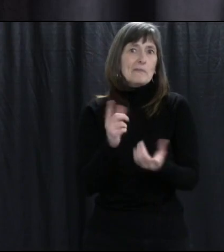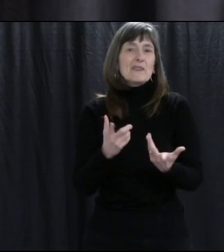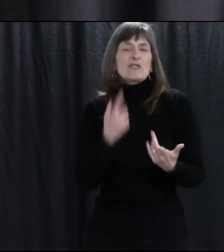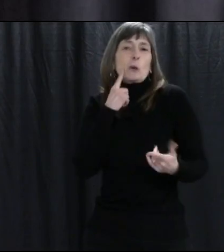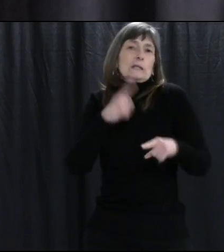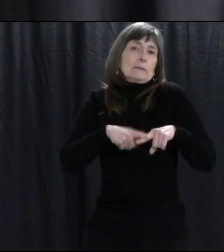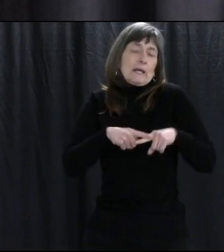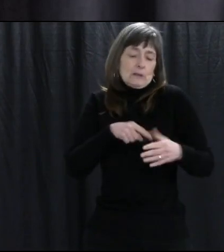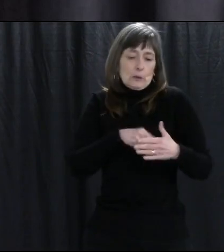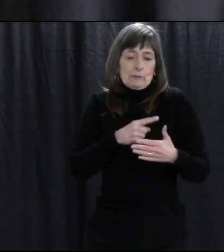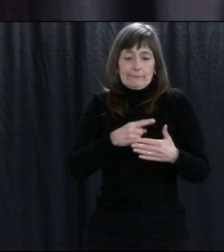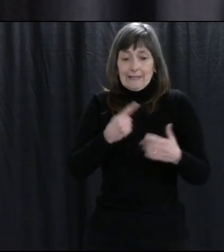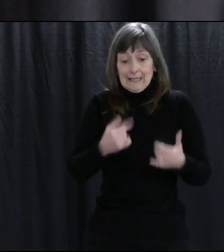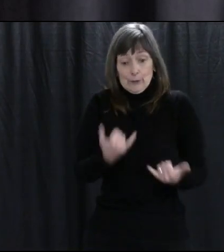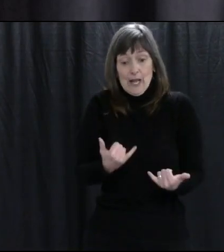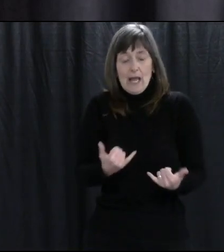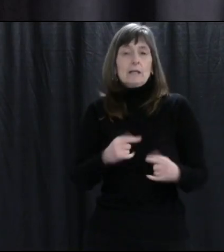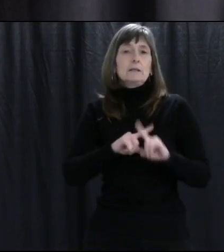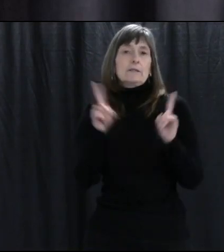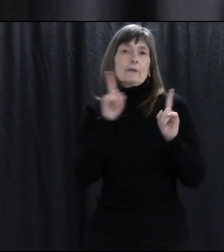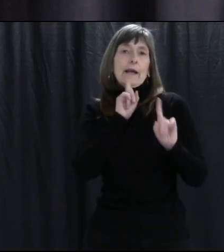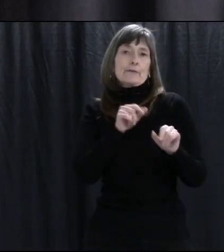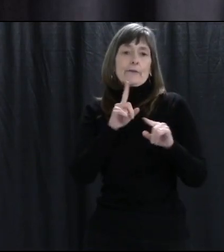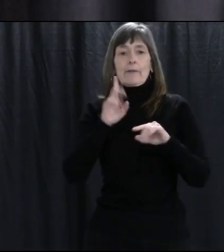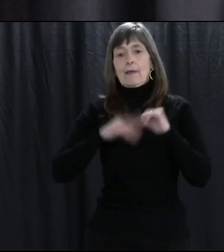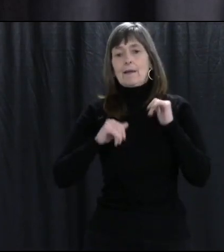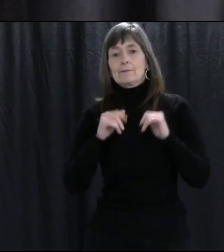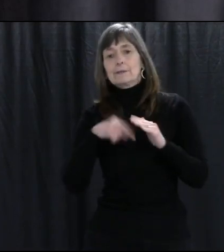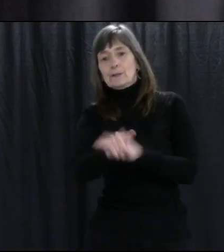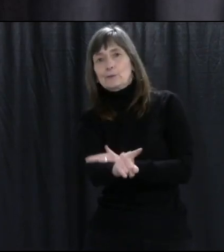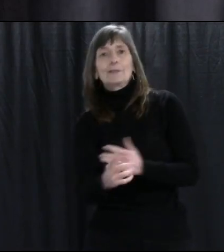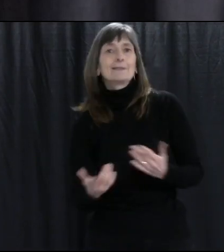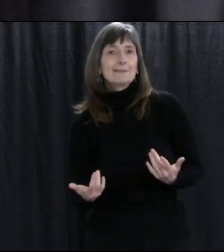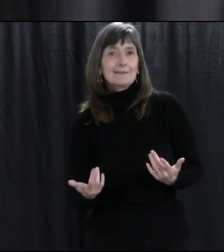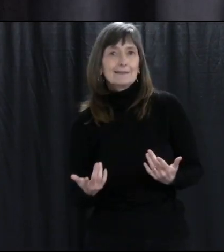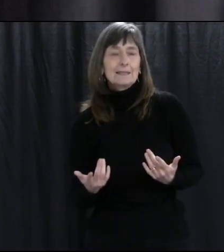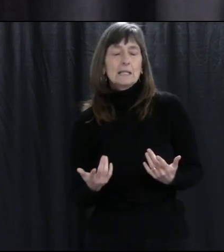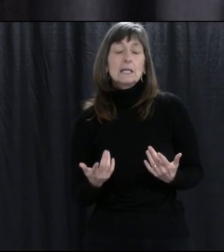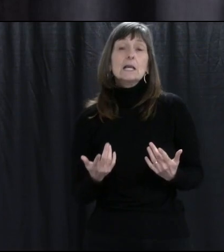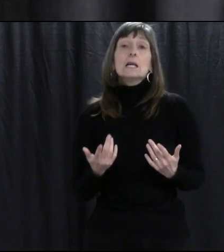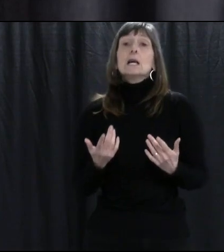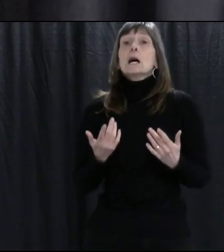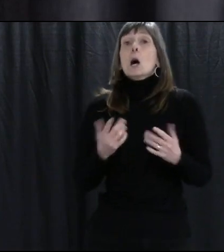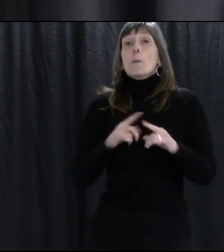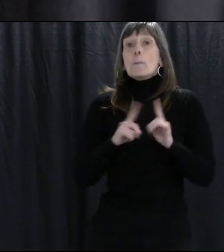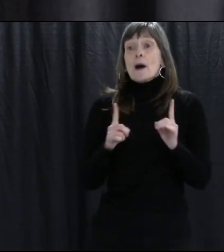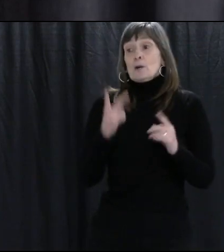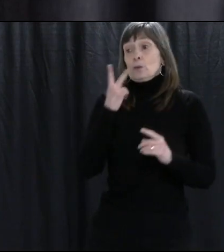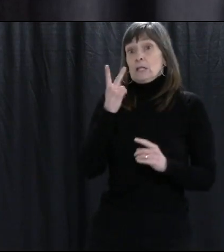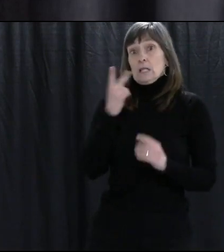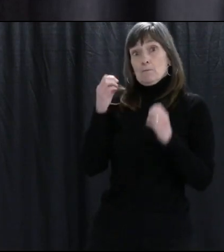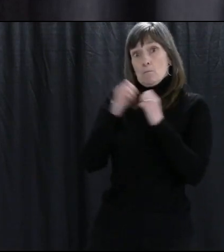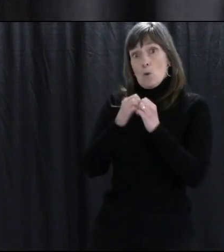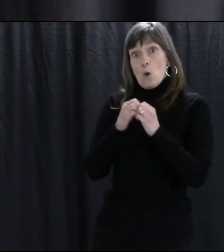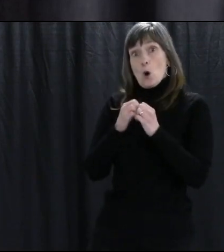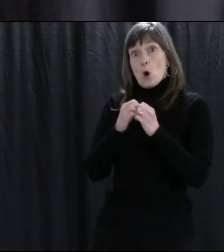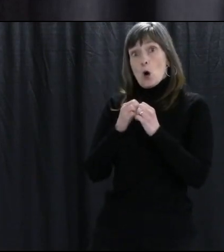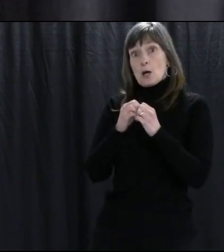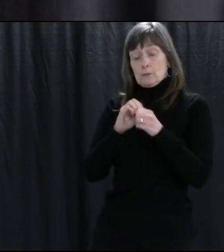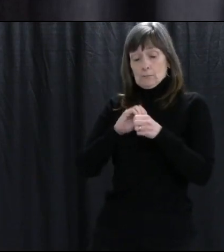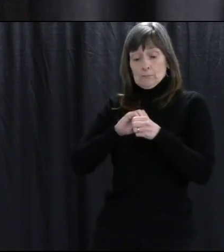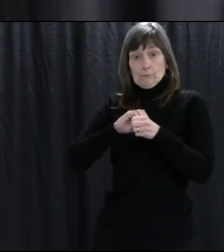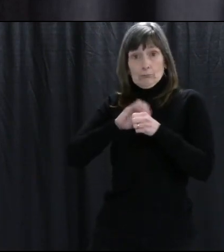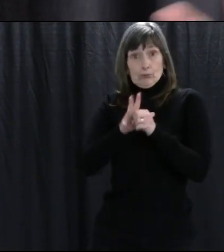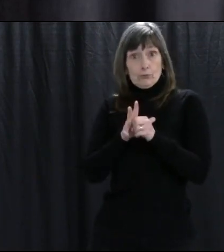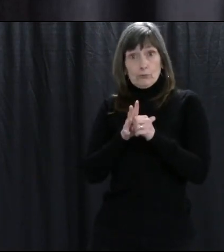week or two. The longer the lead time before we start to see cases that get hospitalized, the more ventilators we will have